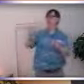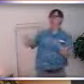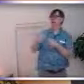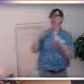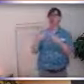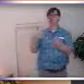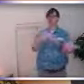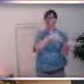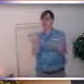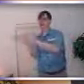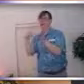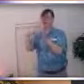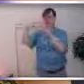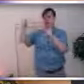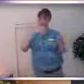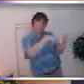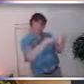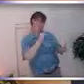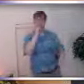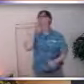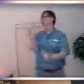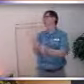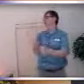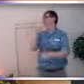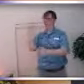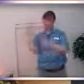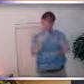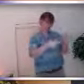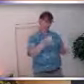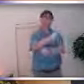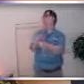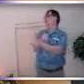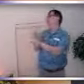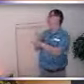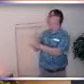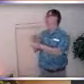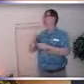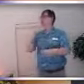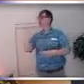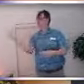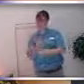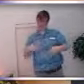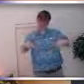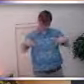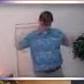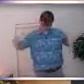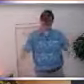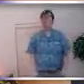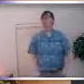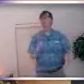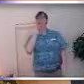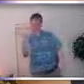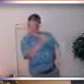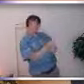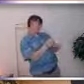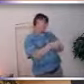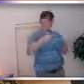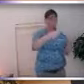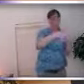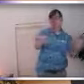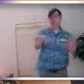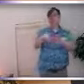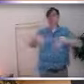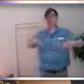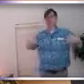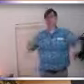to react to it. And when we react to it, we create certain things in our life. And then when we create certain things in